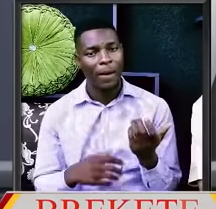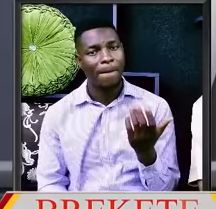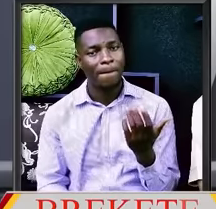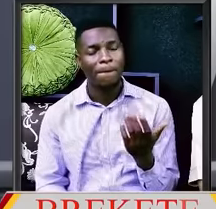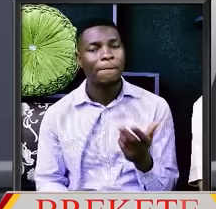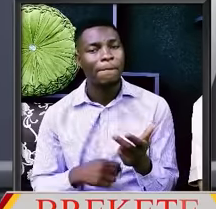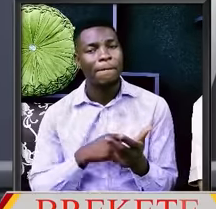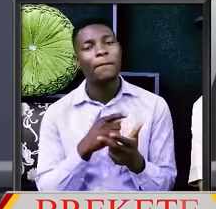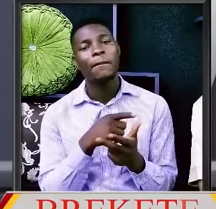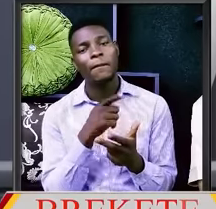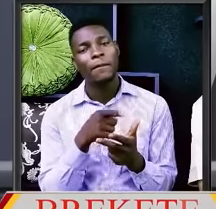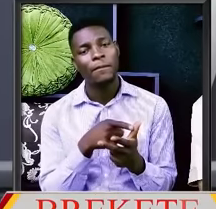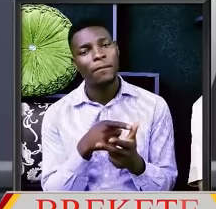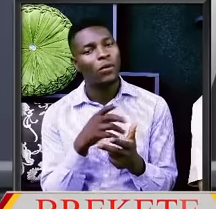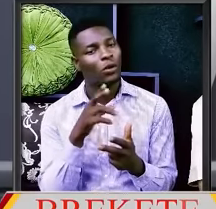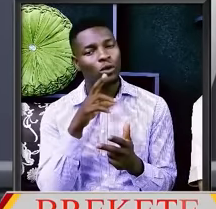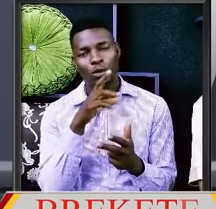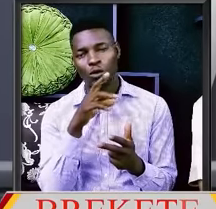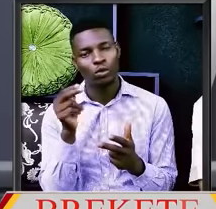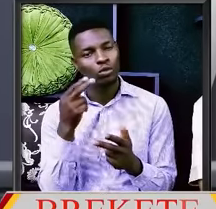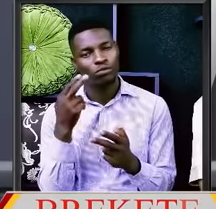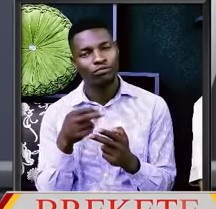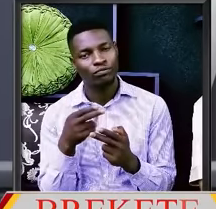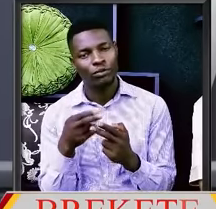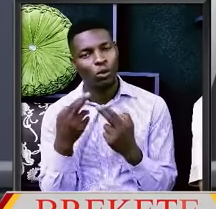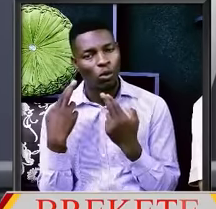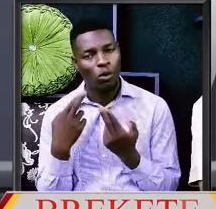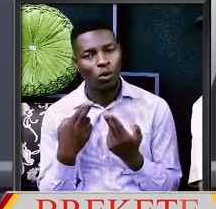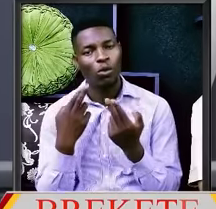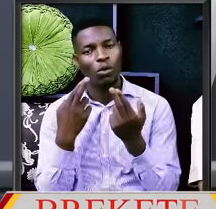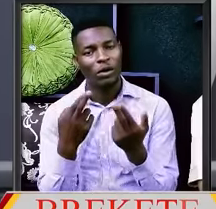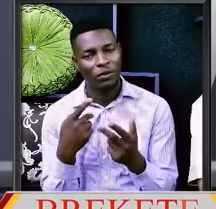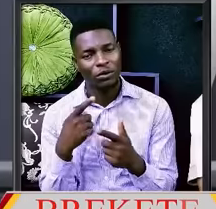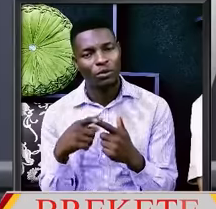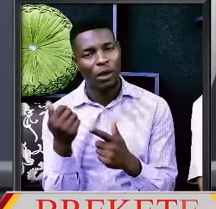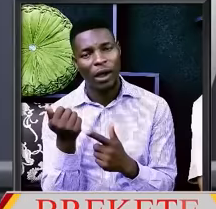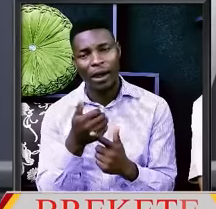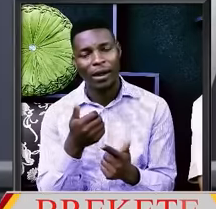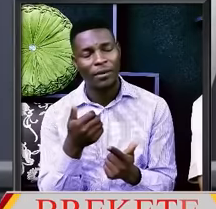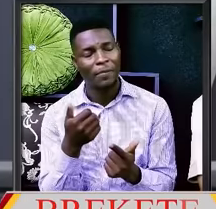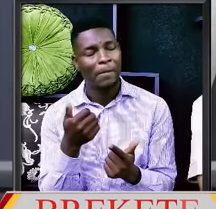daddy. No reference to any